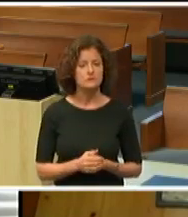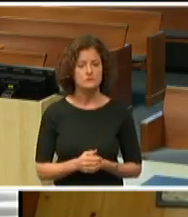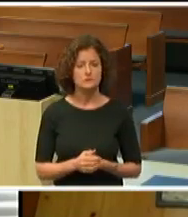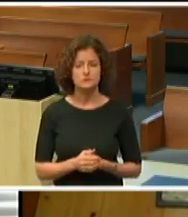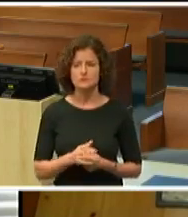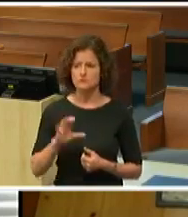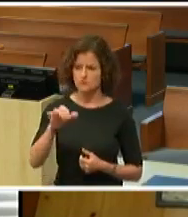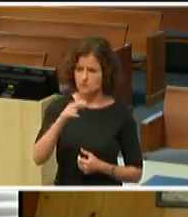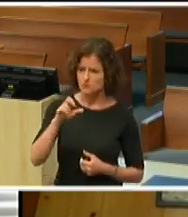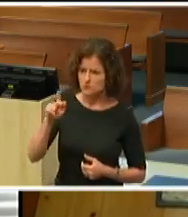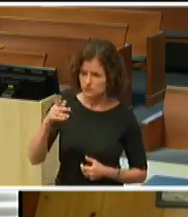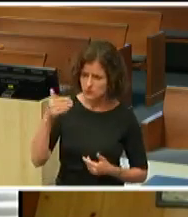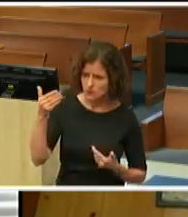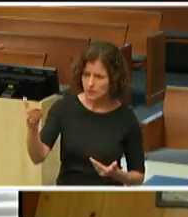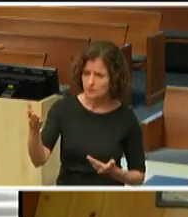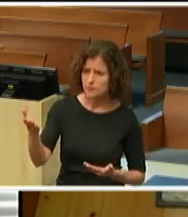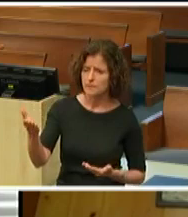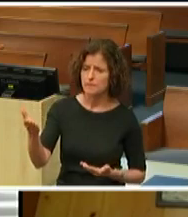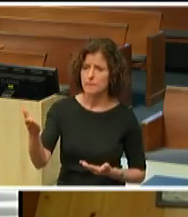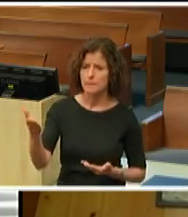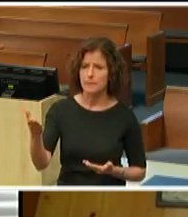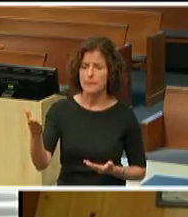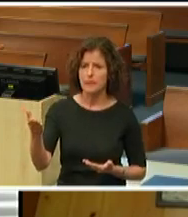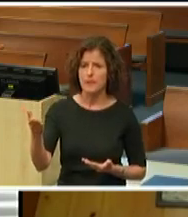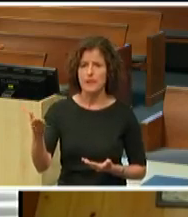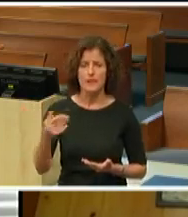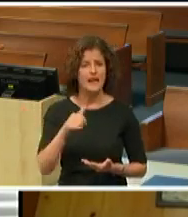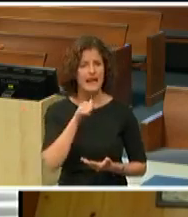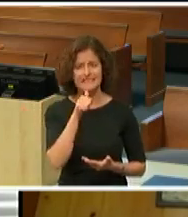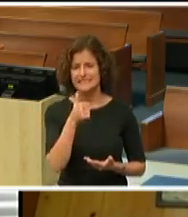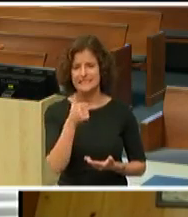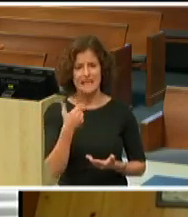Chuck, go ahead. Yeah, I didn't get to finish.